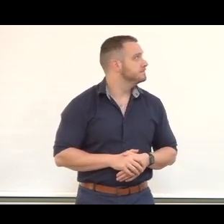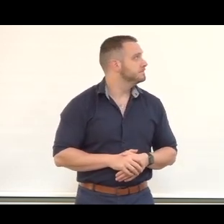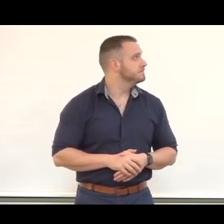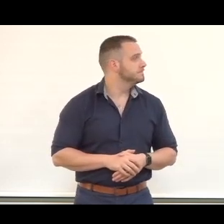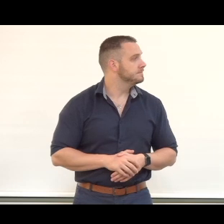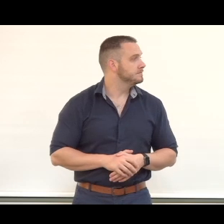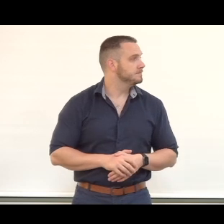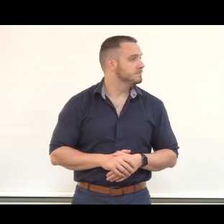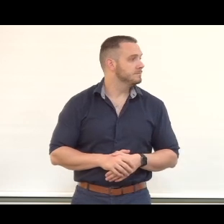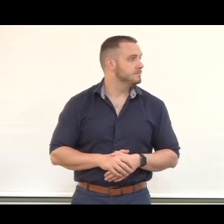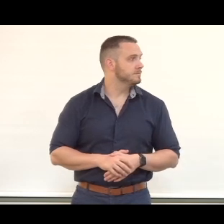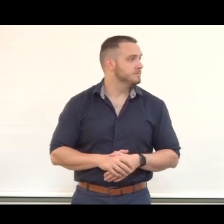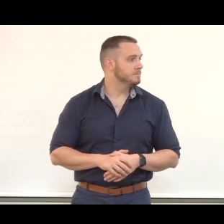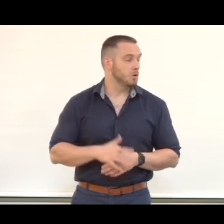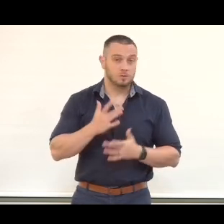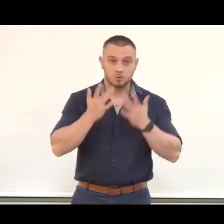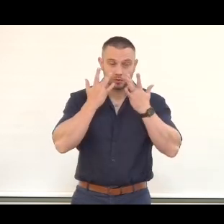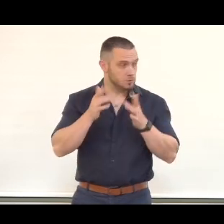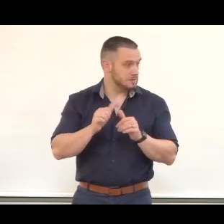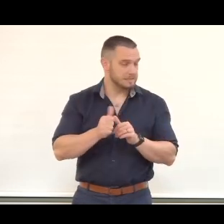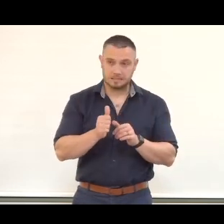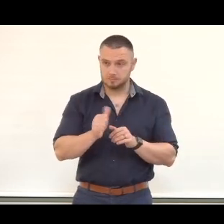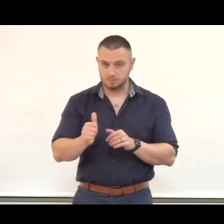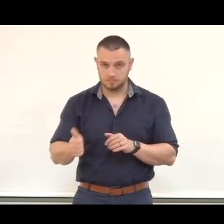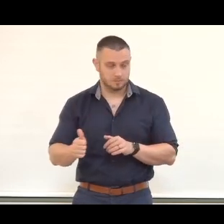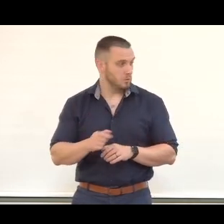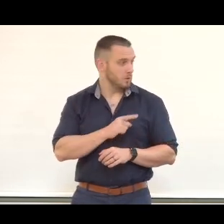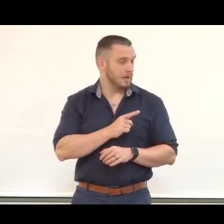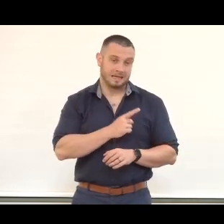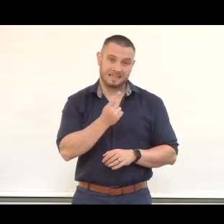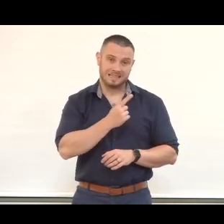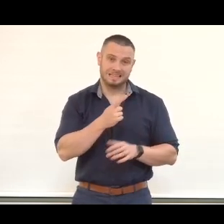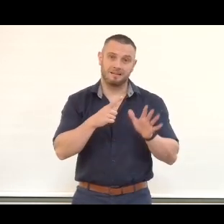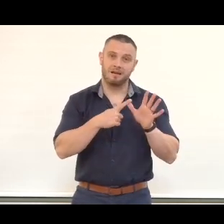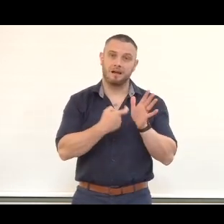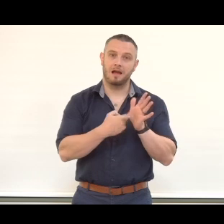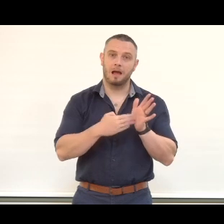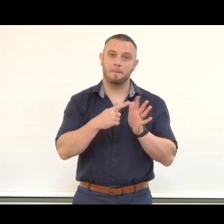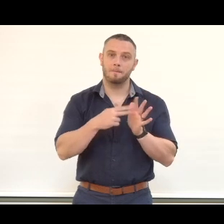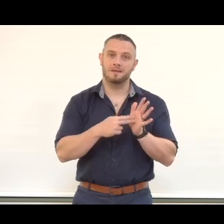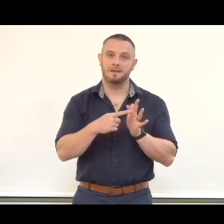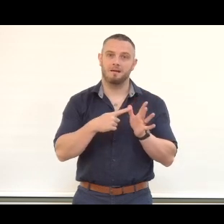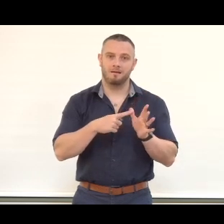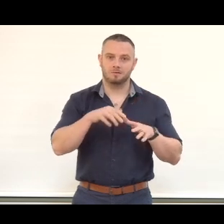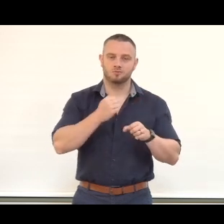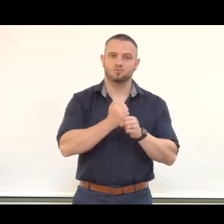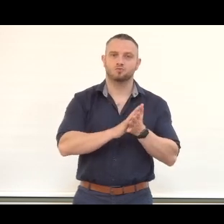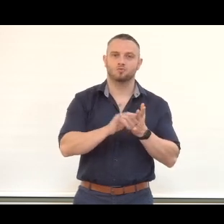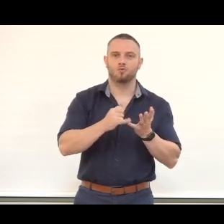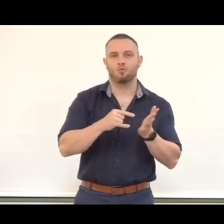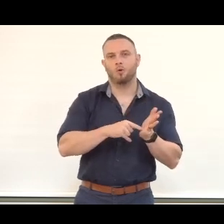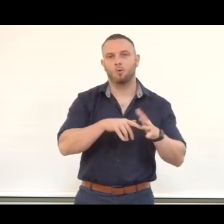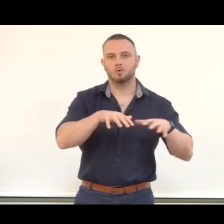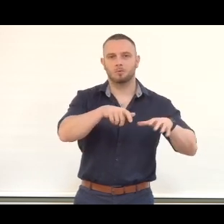Okay. And I just really wanted to show the next 2 images because these are Armenian GOST members, like this is Lucine